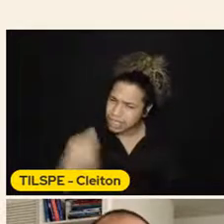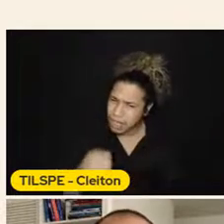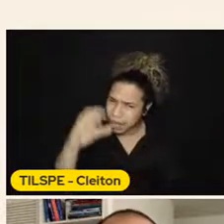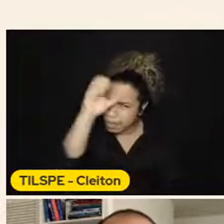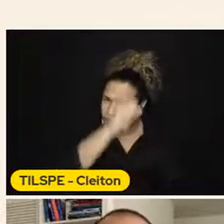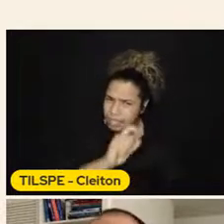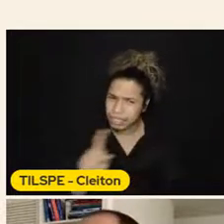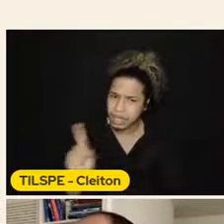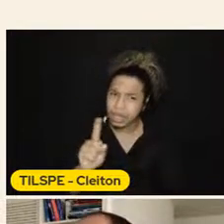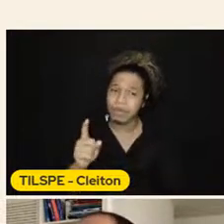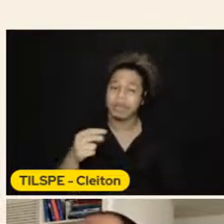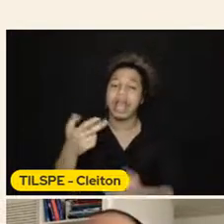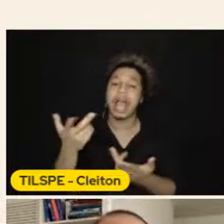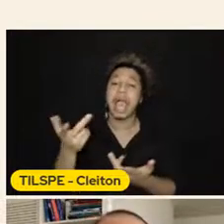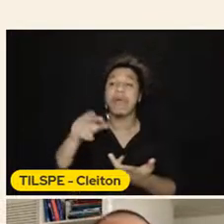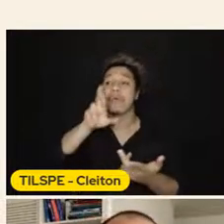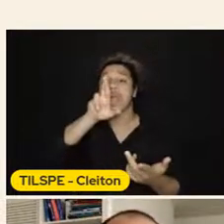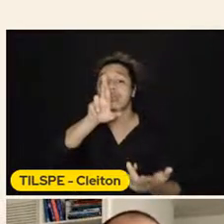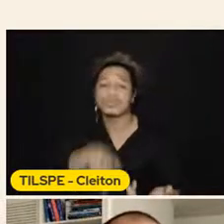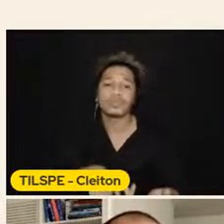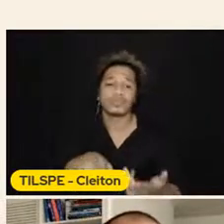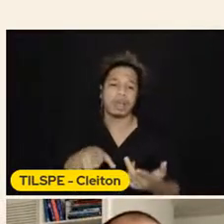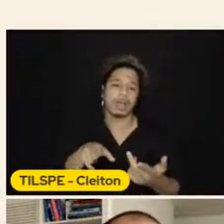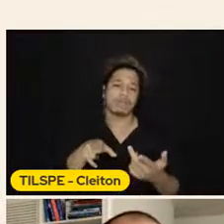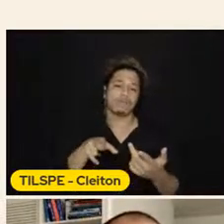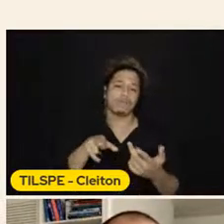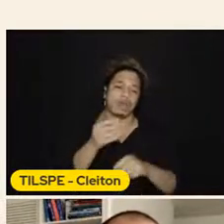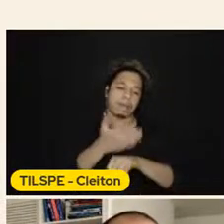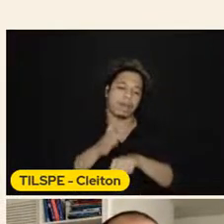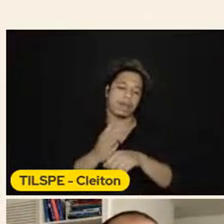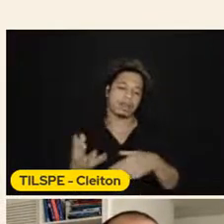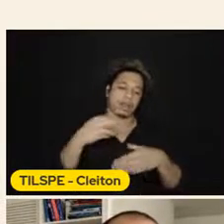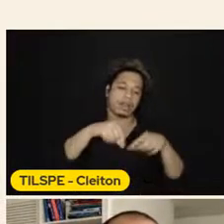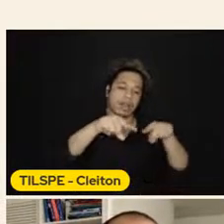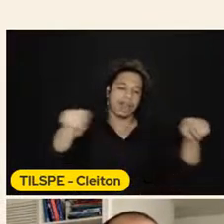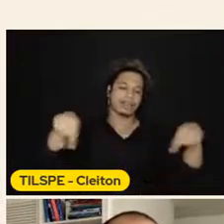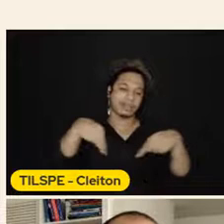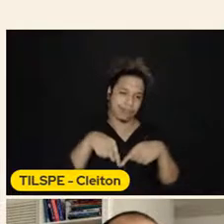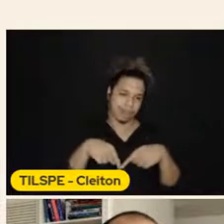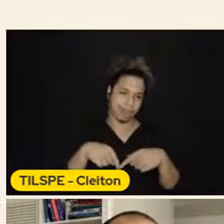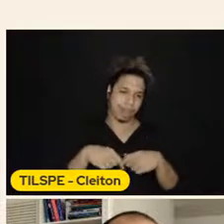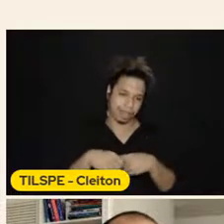as a result or consequently is. It's about how